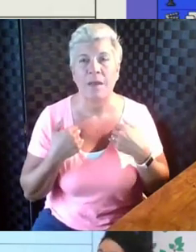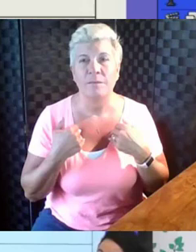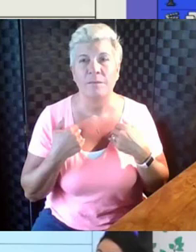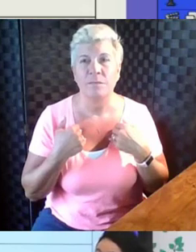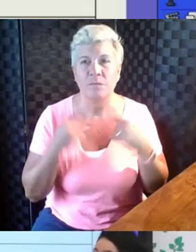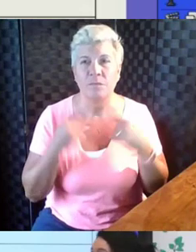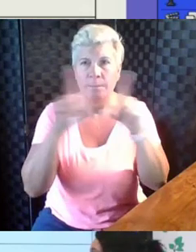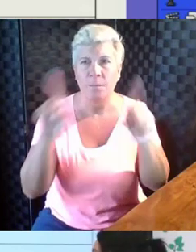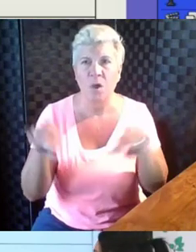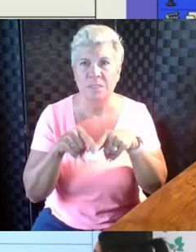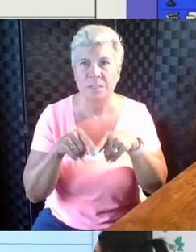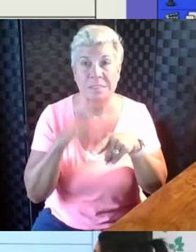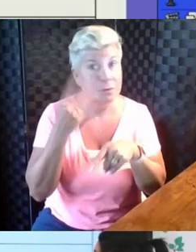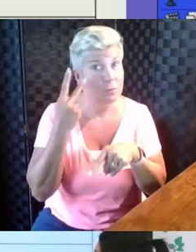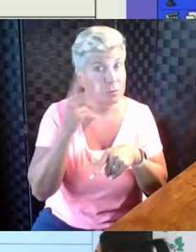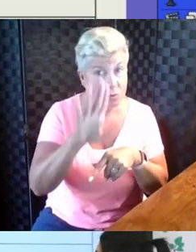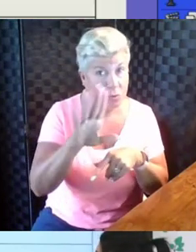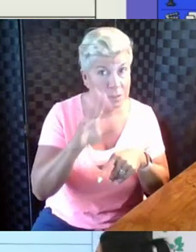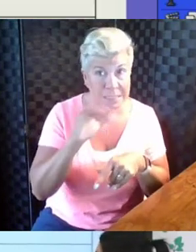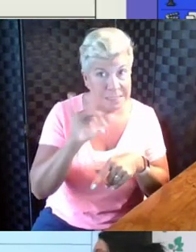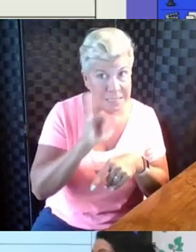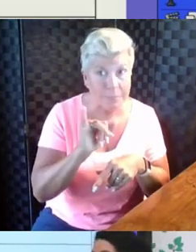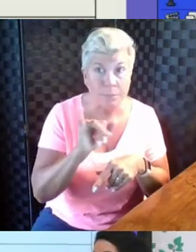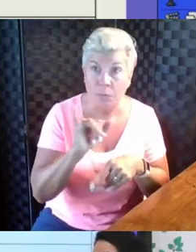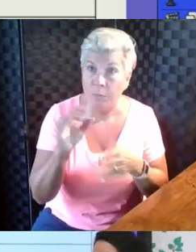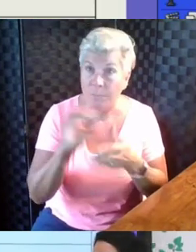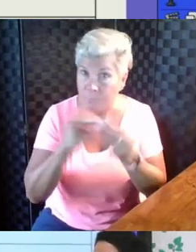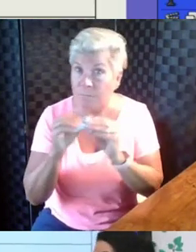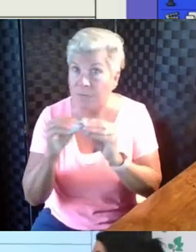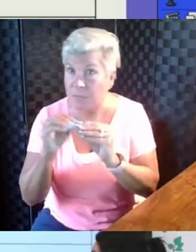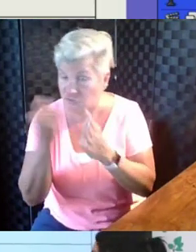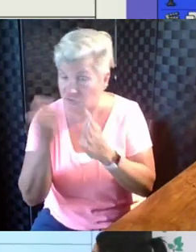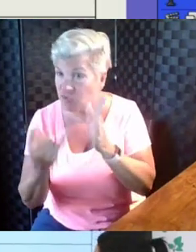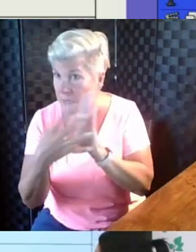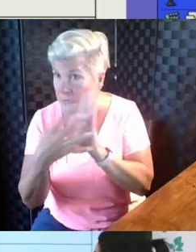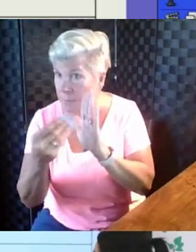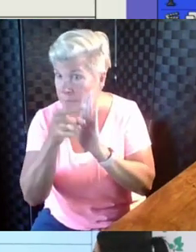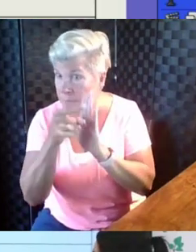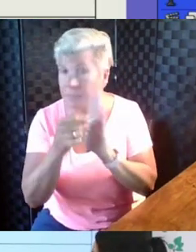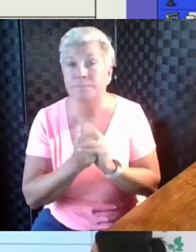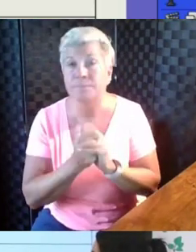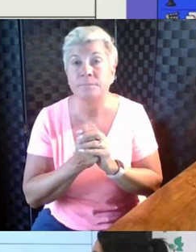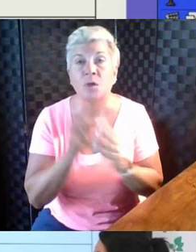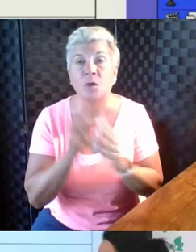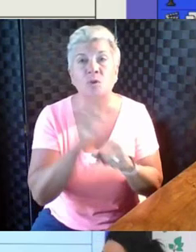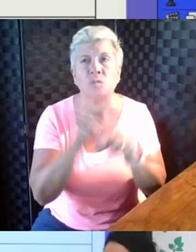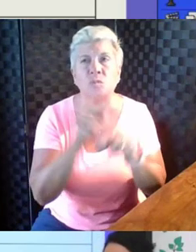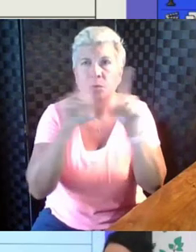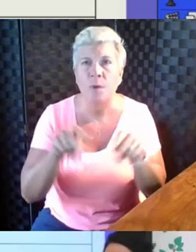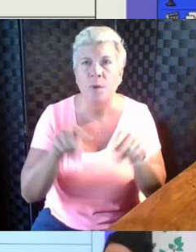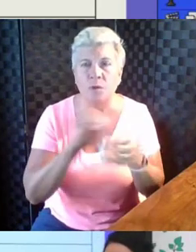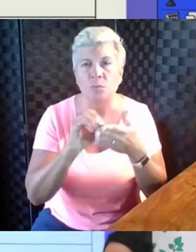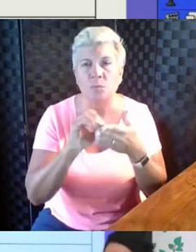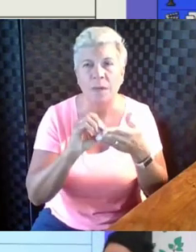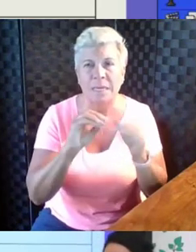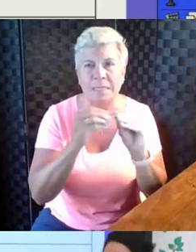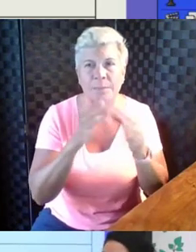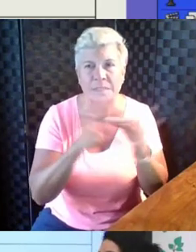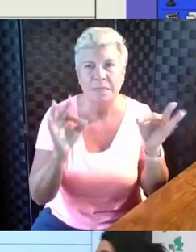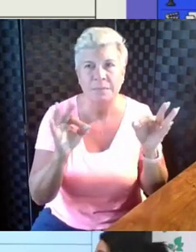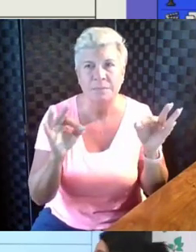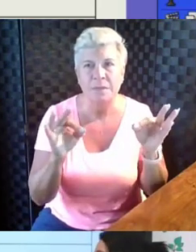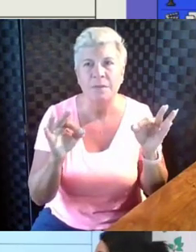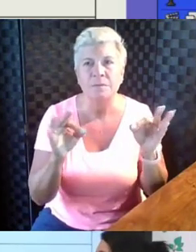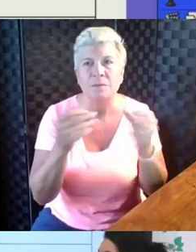our model, if your model didn't look like this, go ahead and fix that and use your model to write an equation to solve